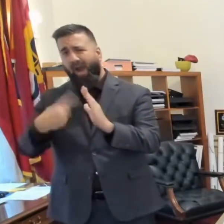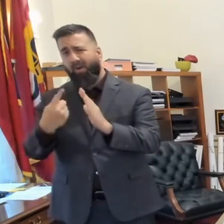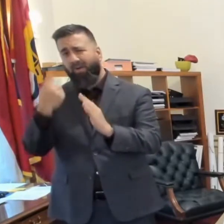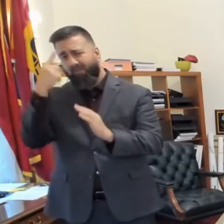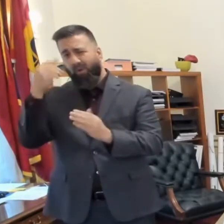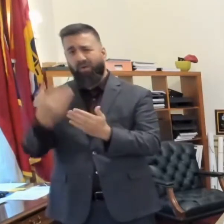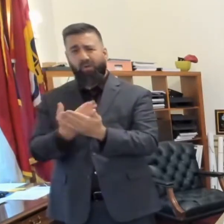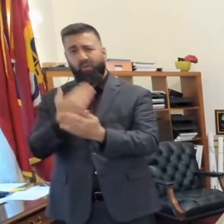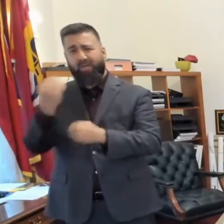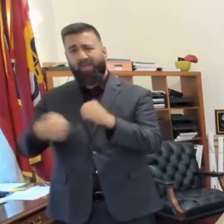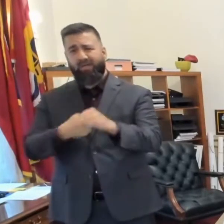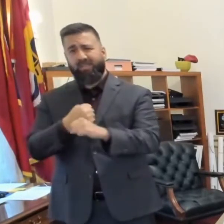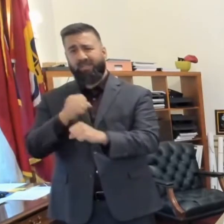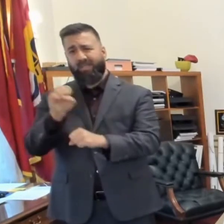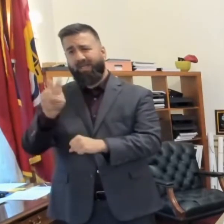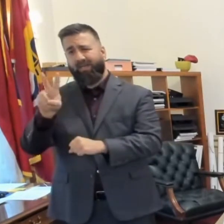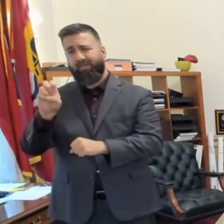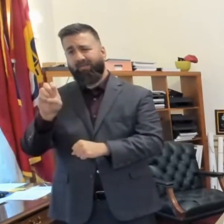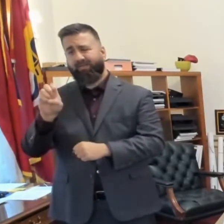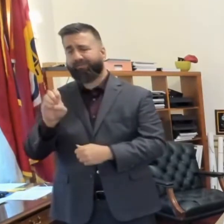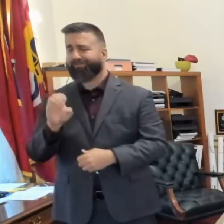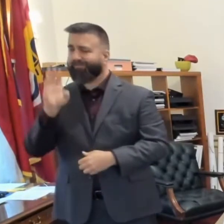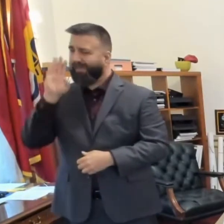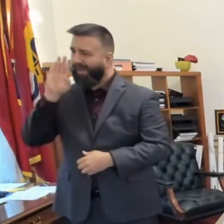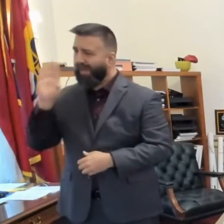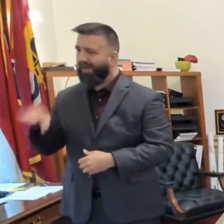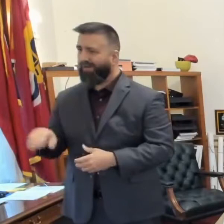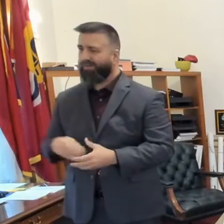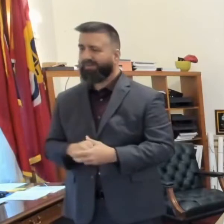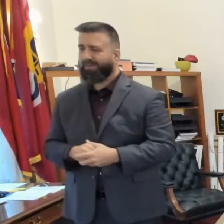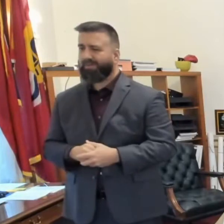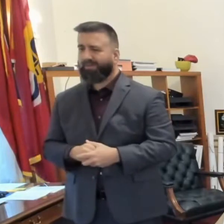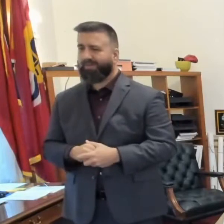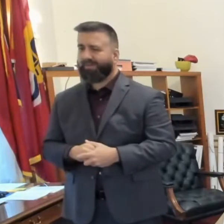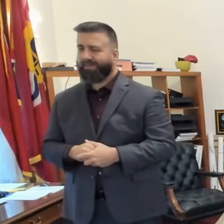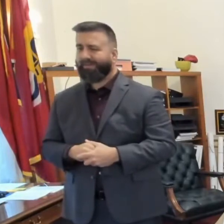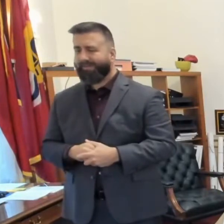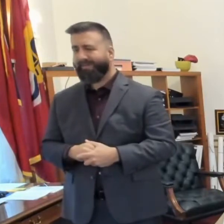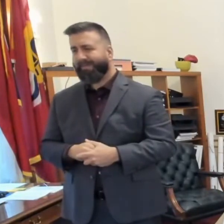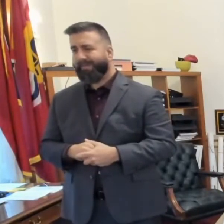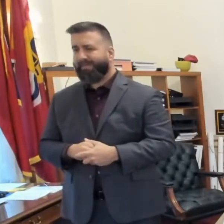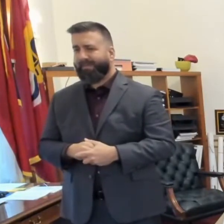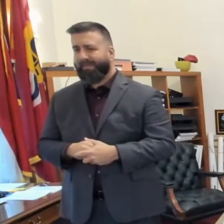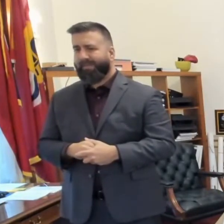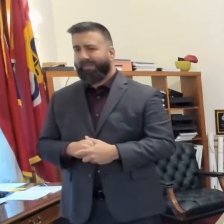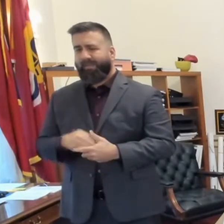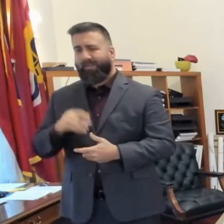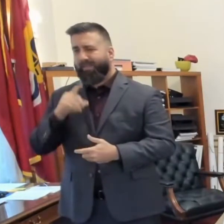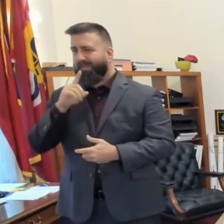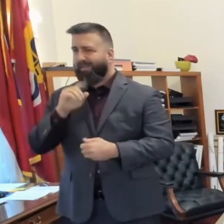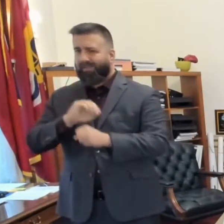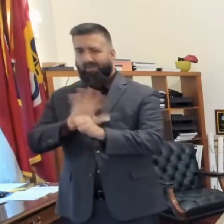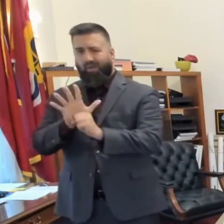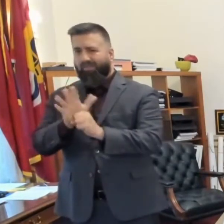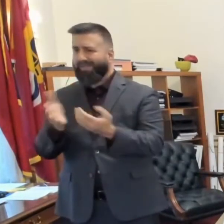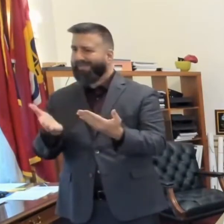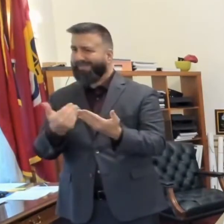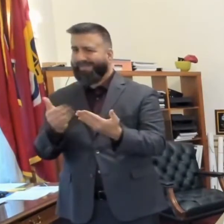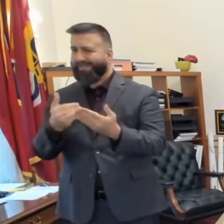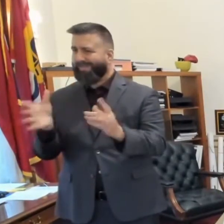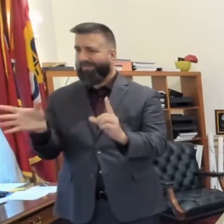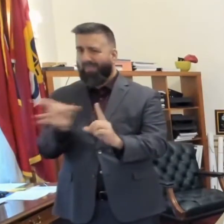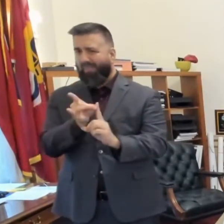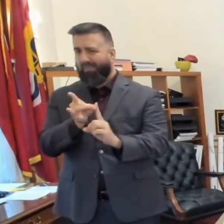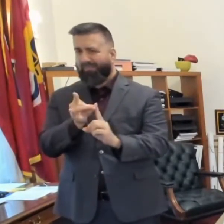I hate to be the bearer of that, but really it is It's highly contagious.